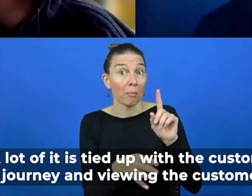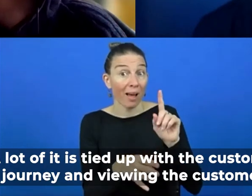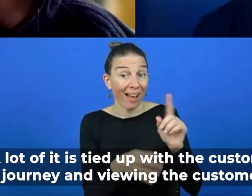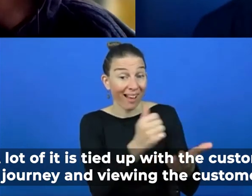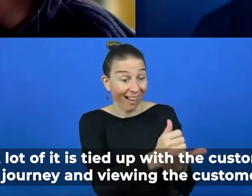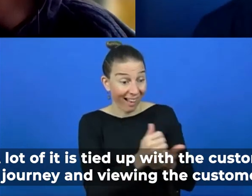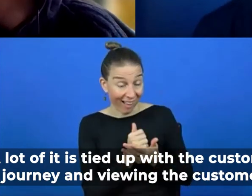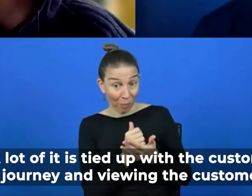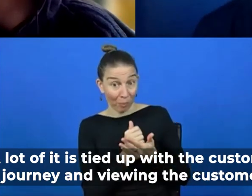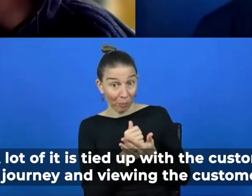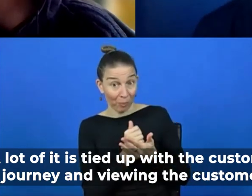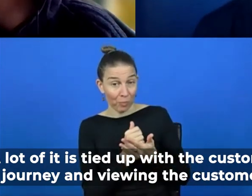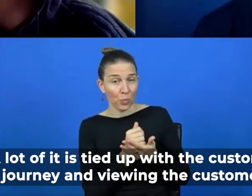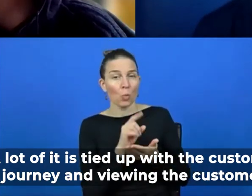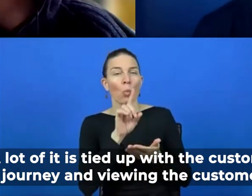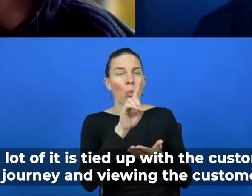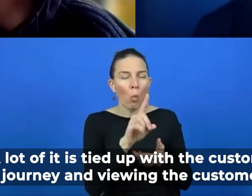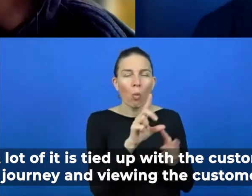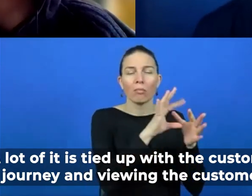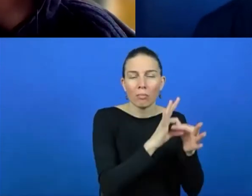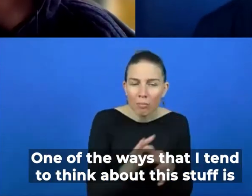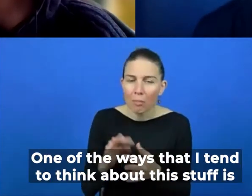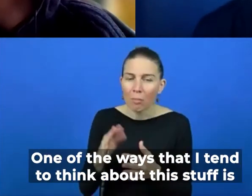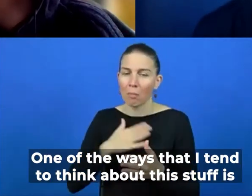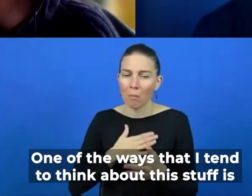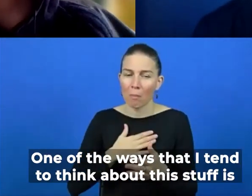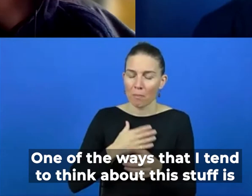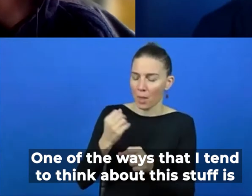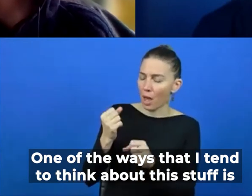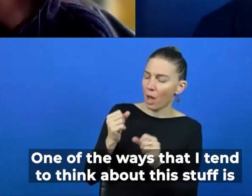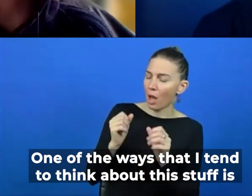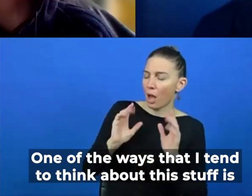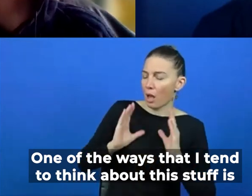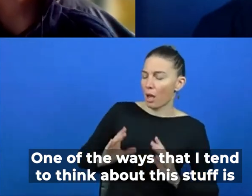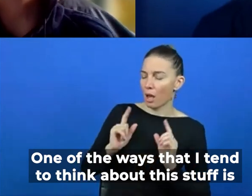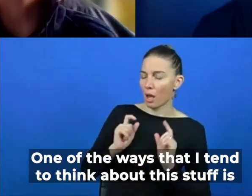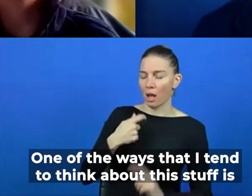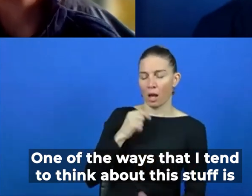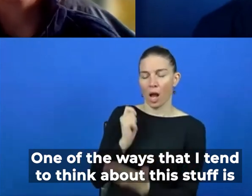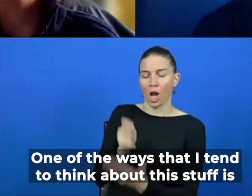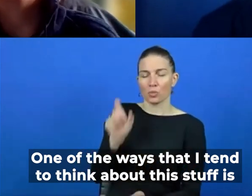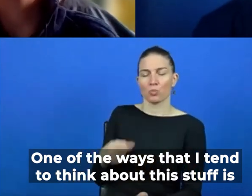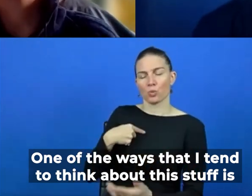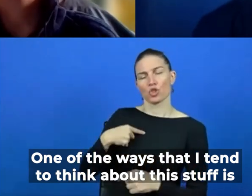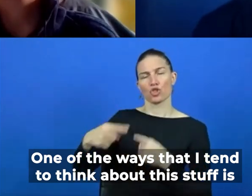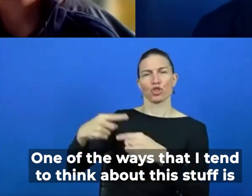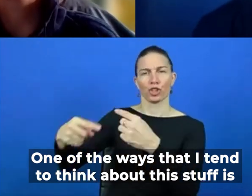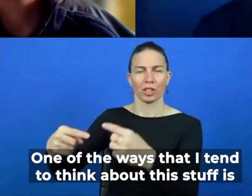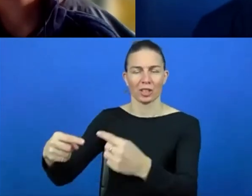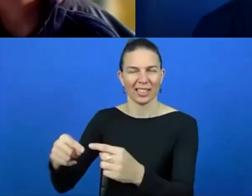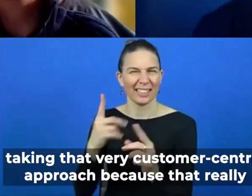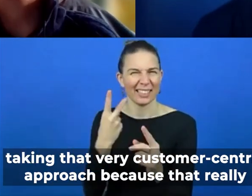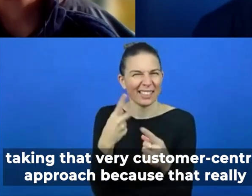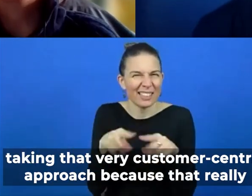a lot of it is tied up with the customer journey and viewing the customer. And one of the ways that I tend to think about this stuff